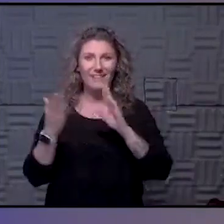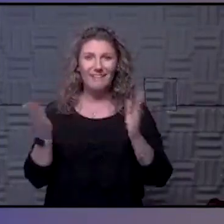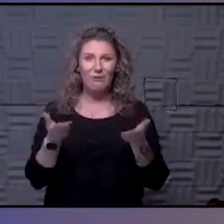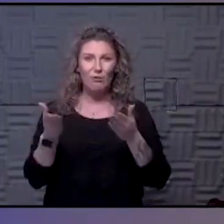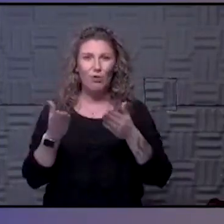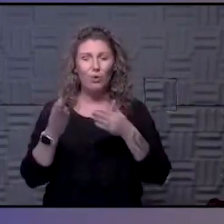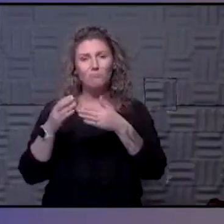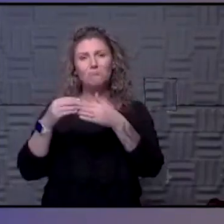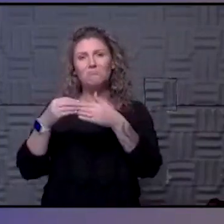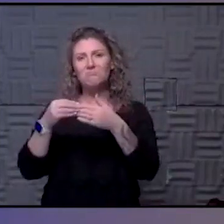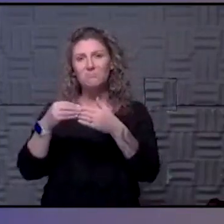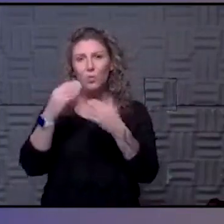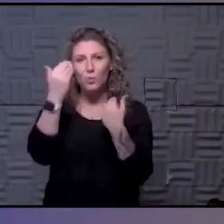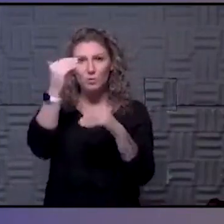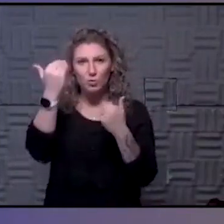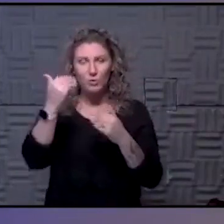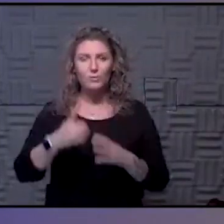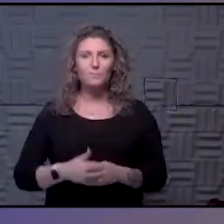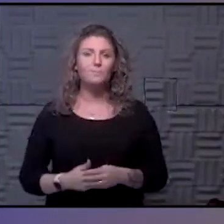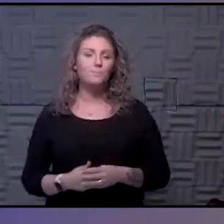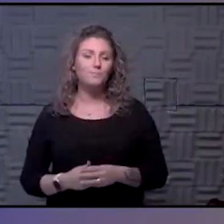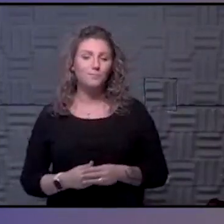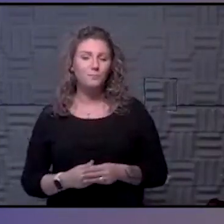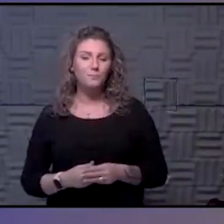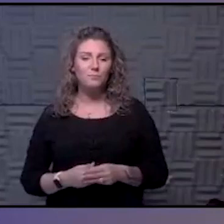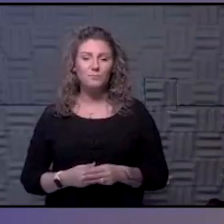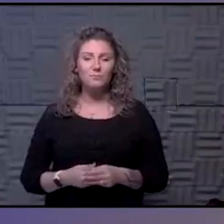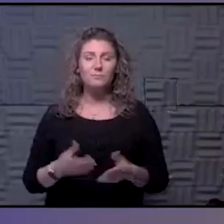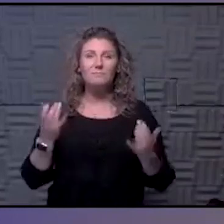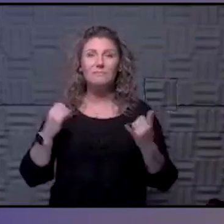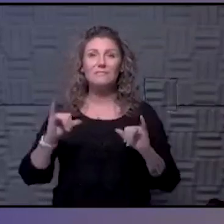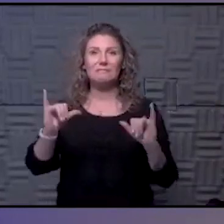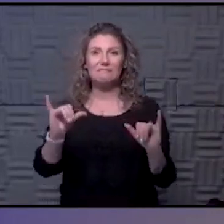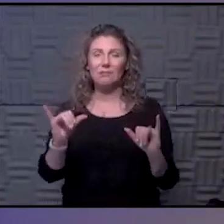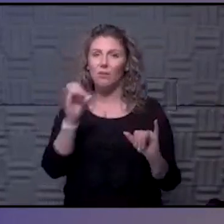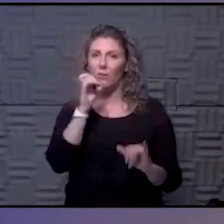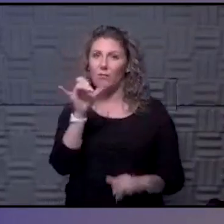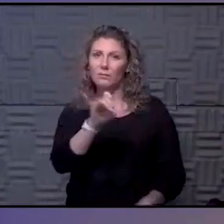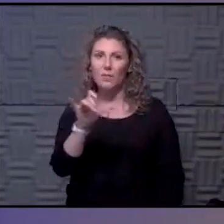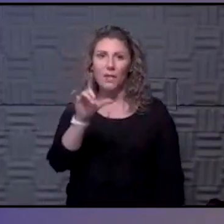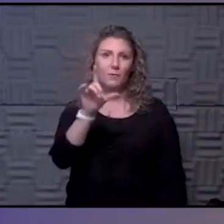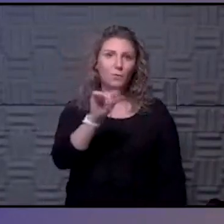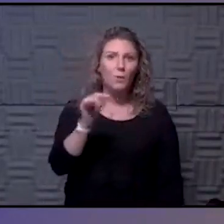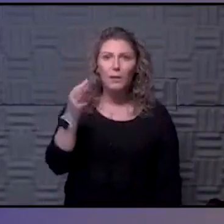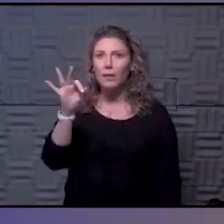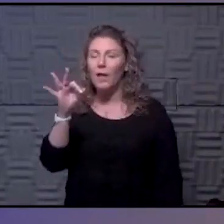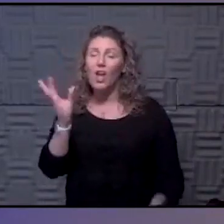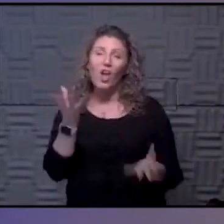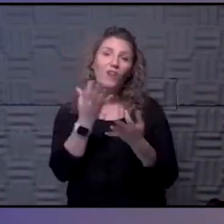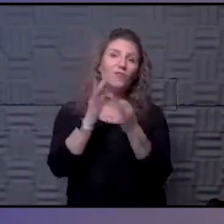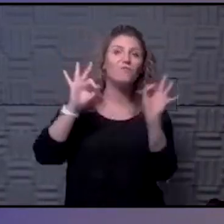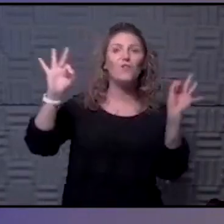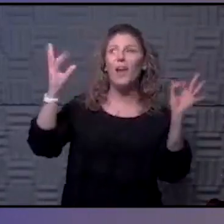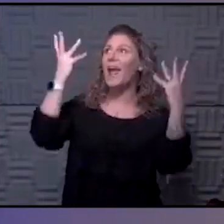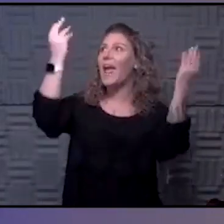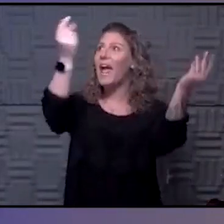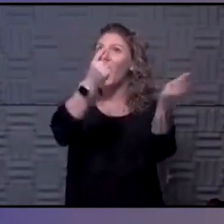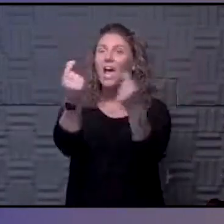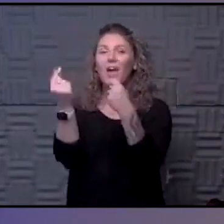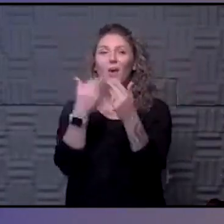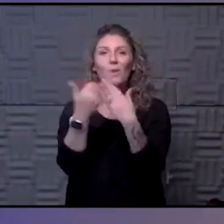loosening their restrictions. So I think, it's still not going to be like 2019 where a free-for-all, everybody can go do anything they want.